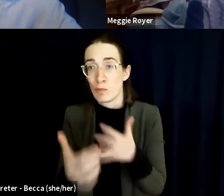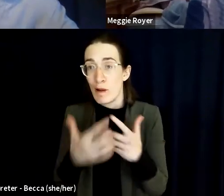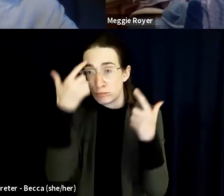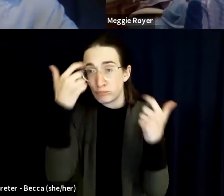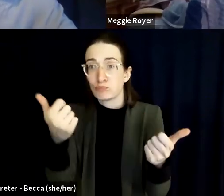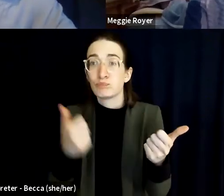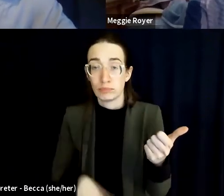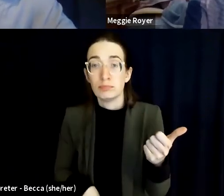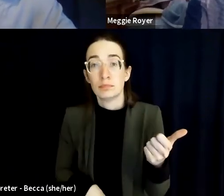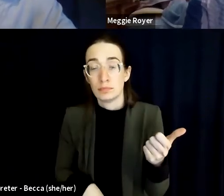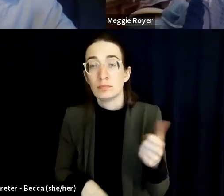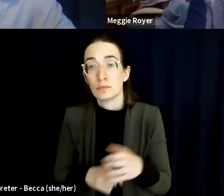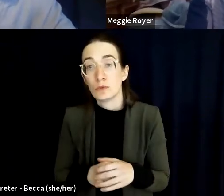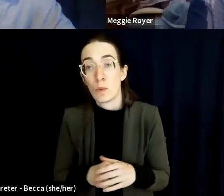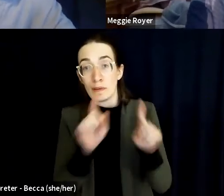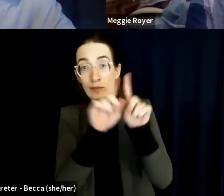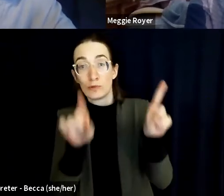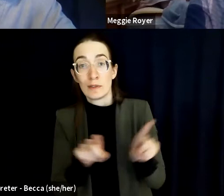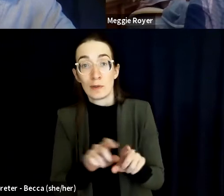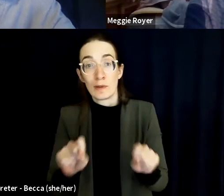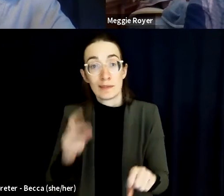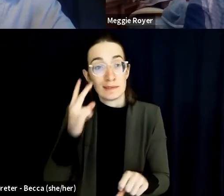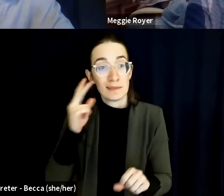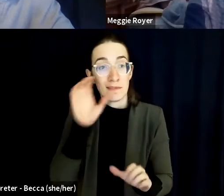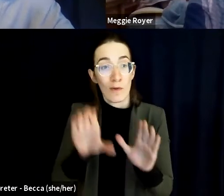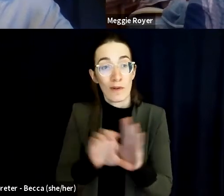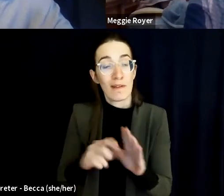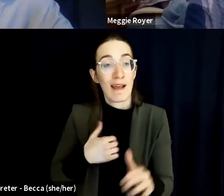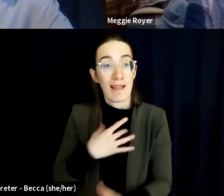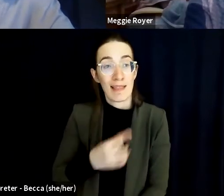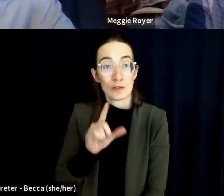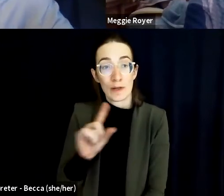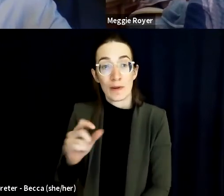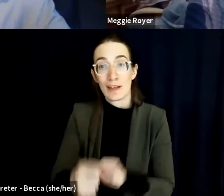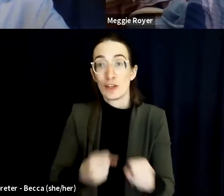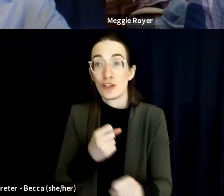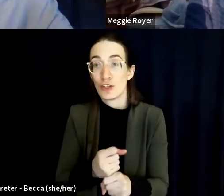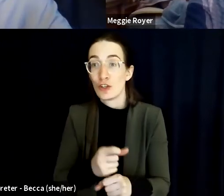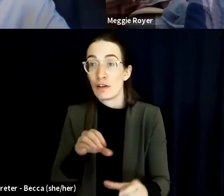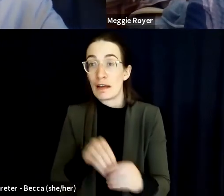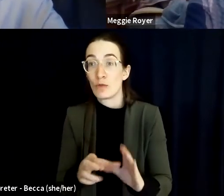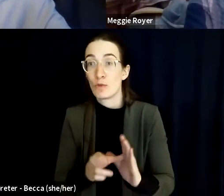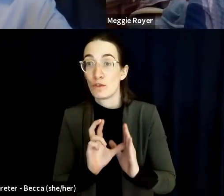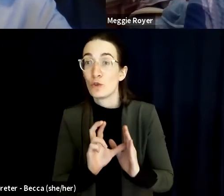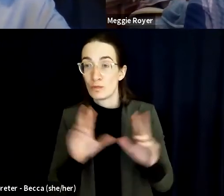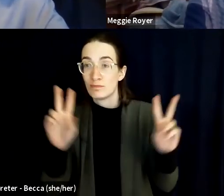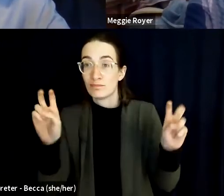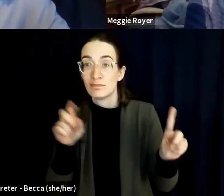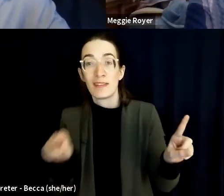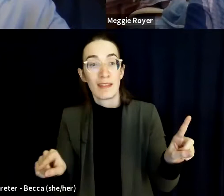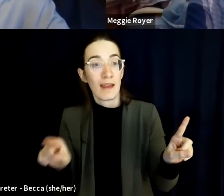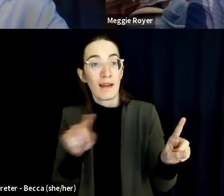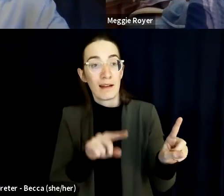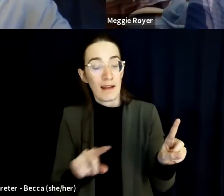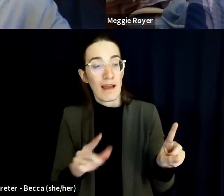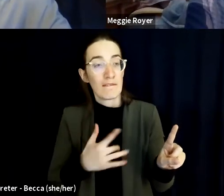So just on the screen, you can see some photos. I really liked the 2020 year in review of just some things that, I resonated with